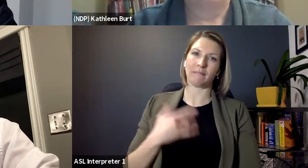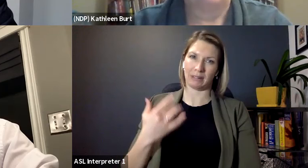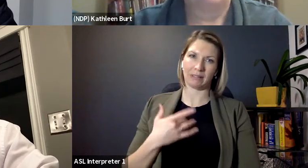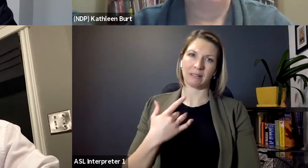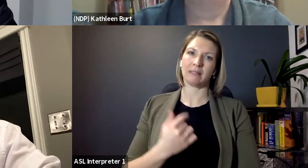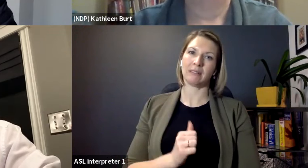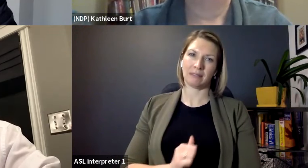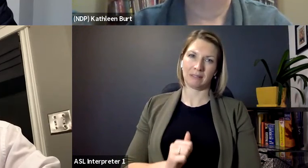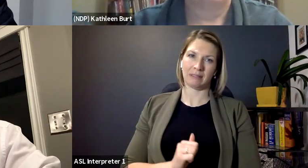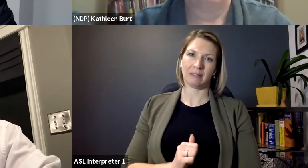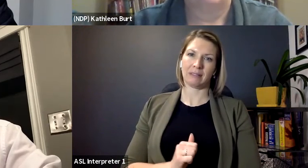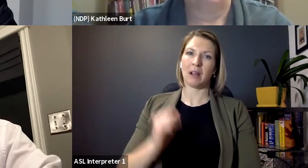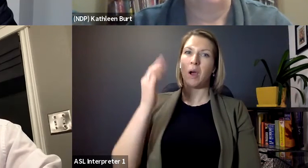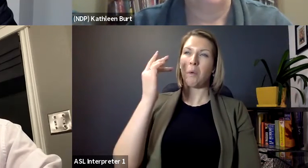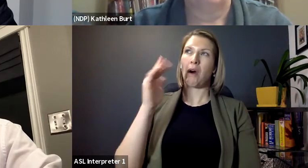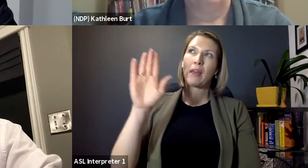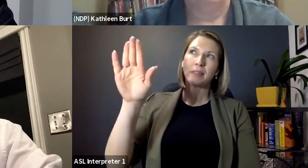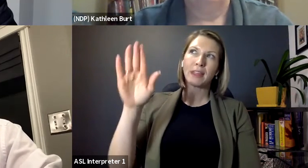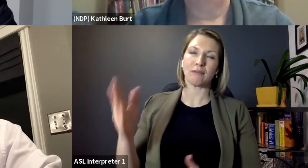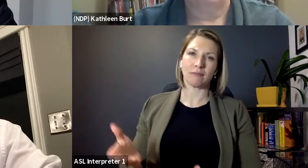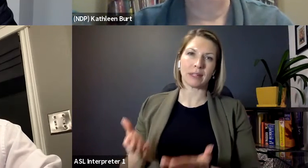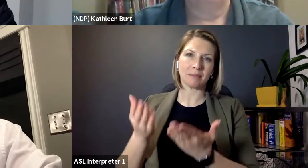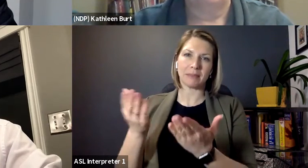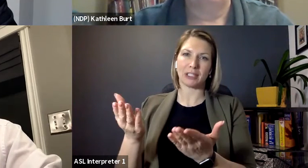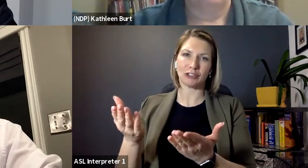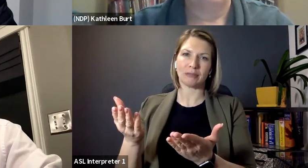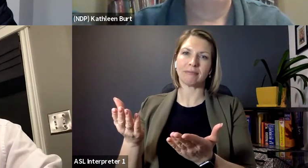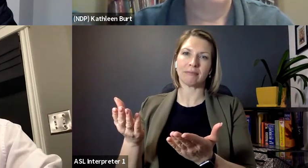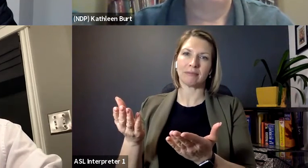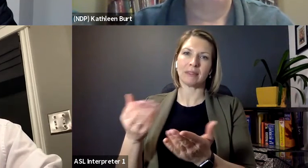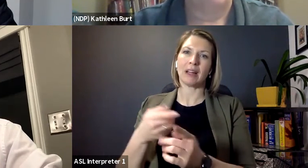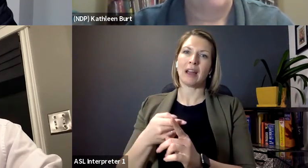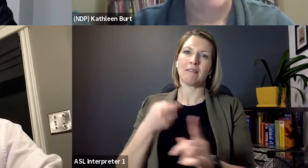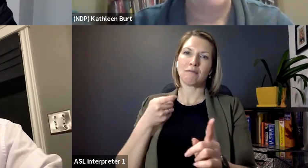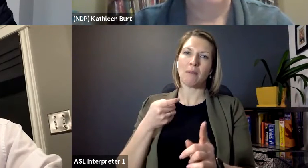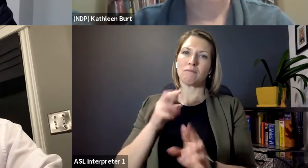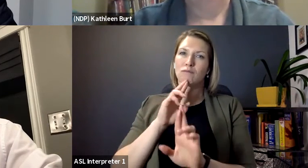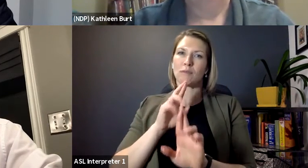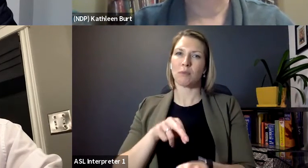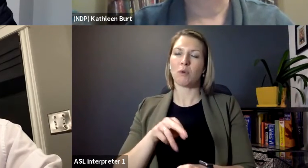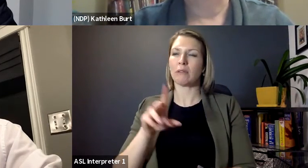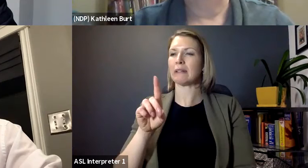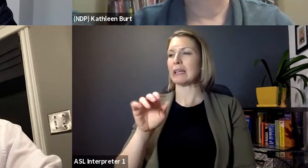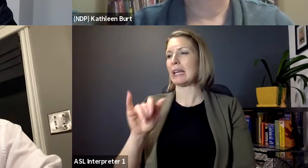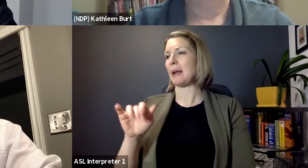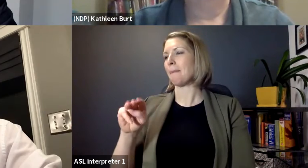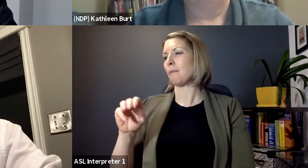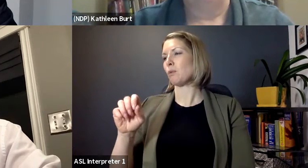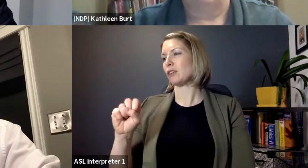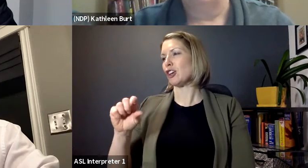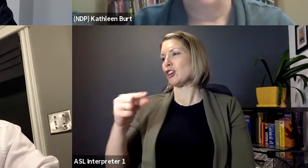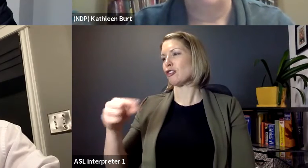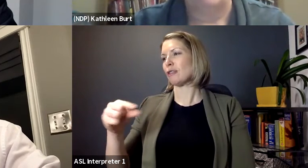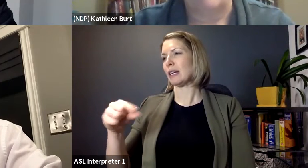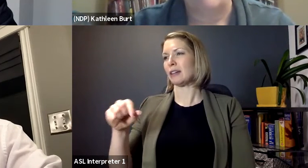we see some of the recommendations from Dame Moya Green's report, it's going to include a